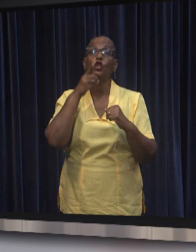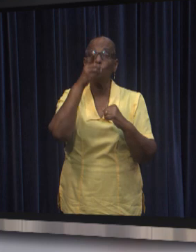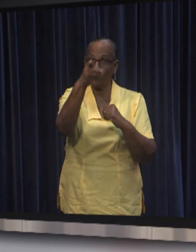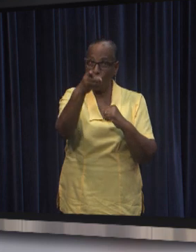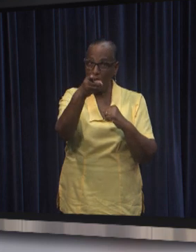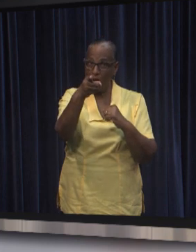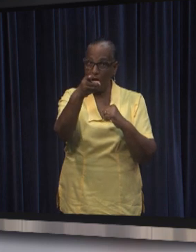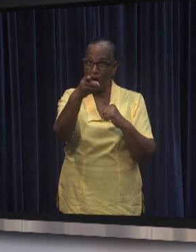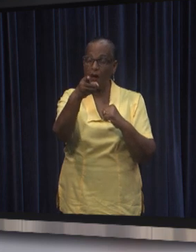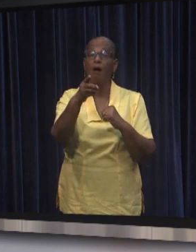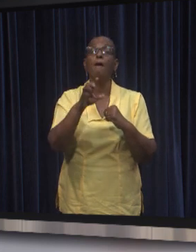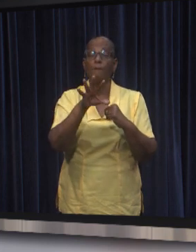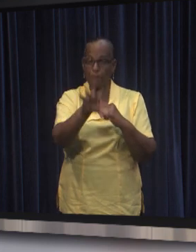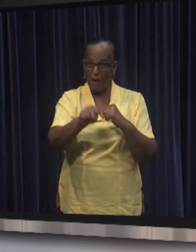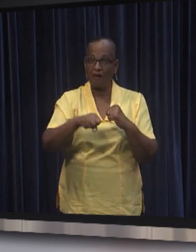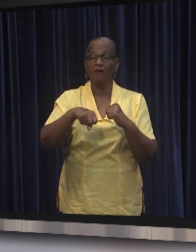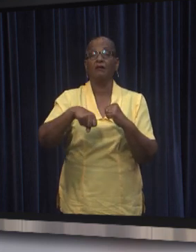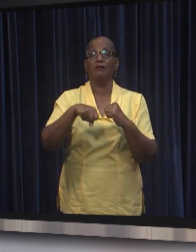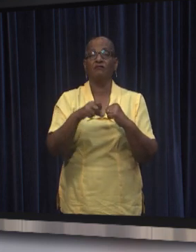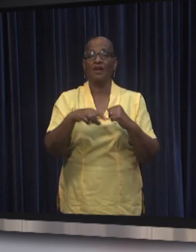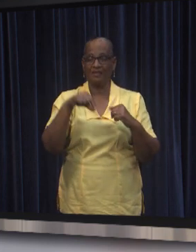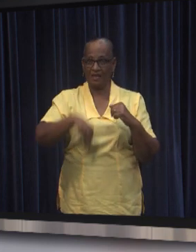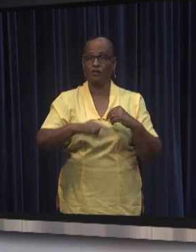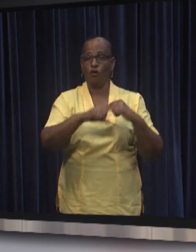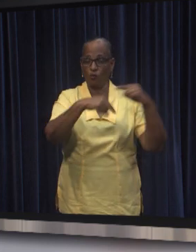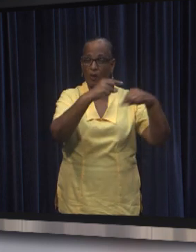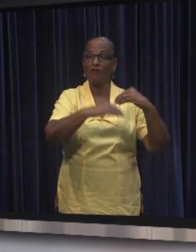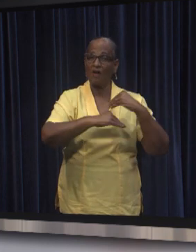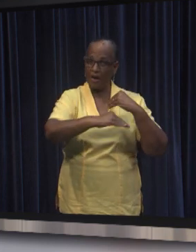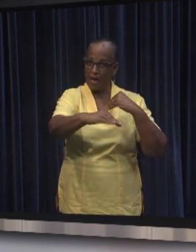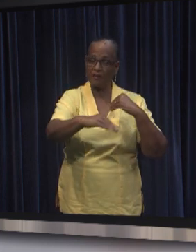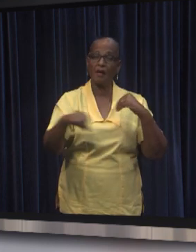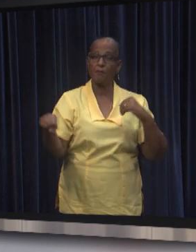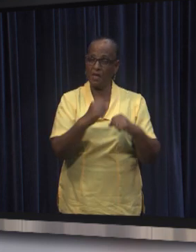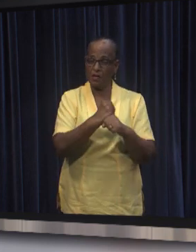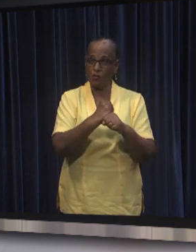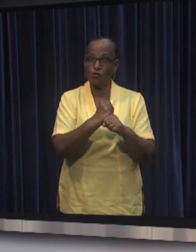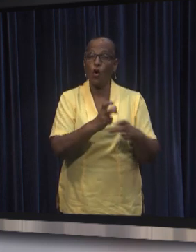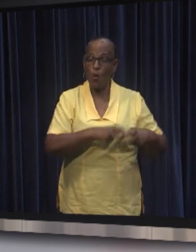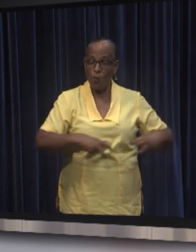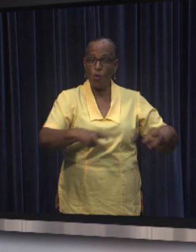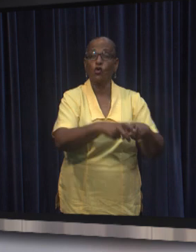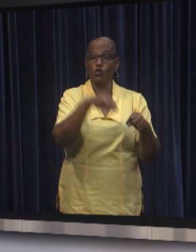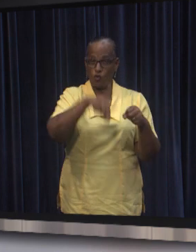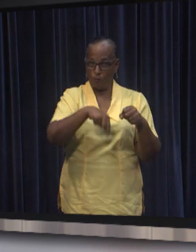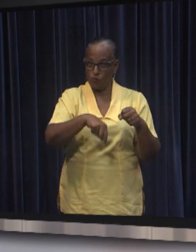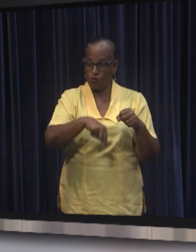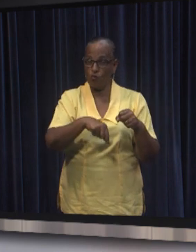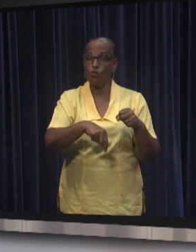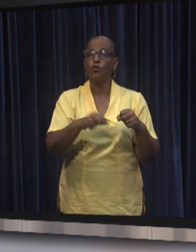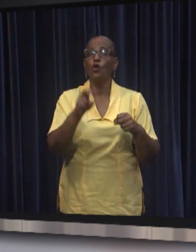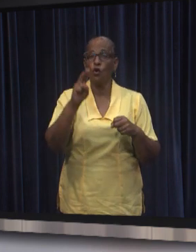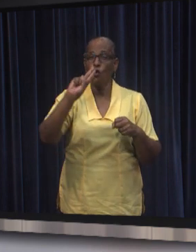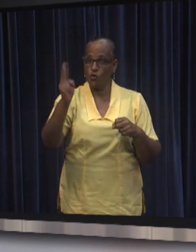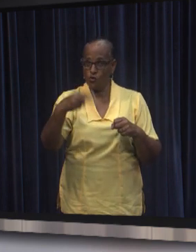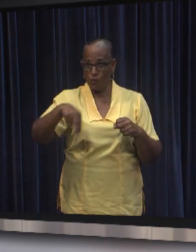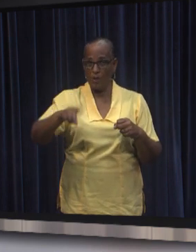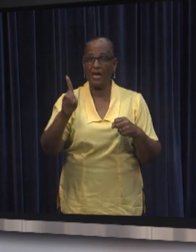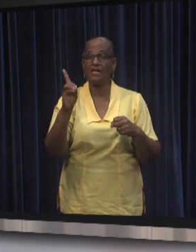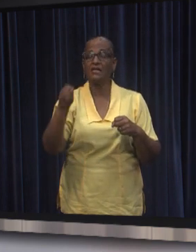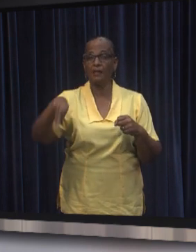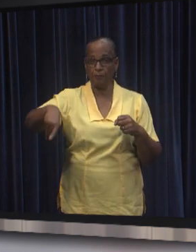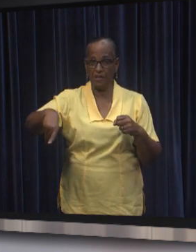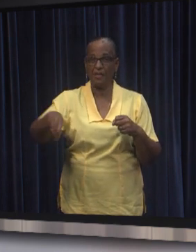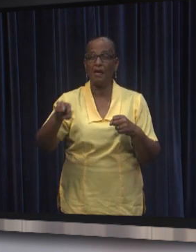development goals. The workshops that are currently being carried out have, according to the UNDP